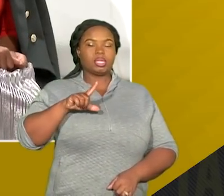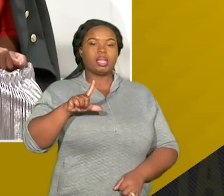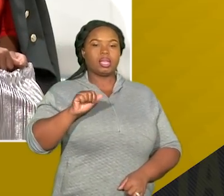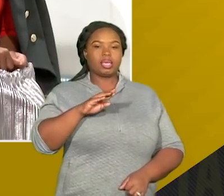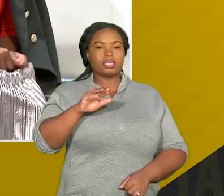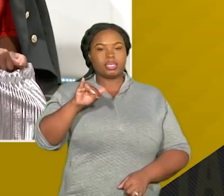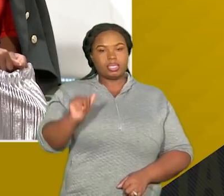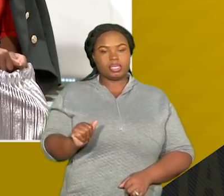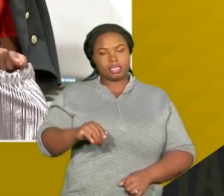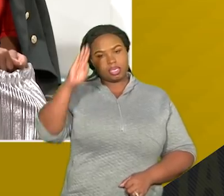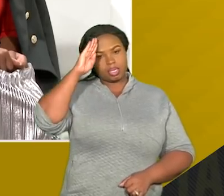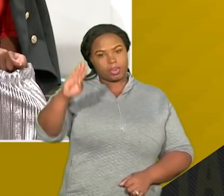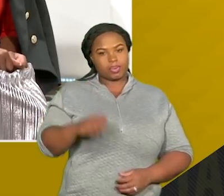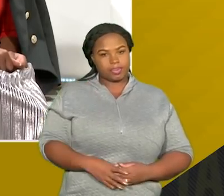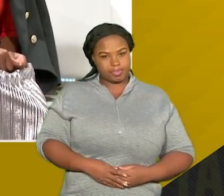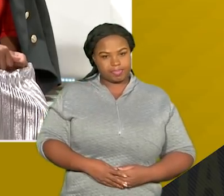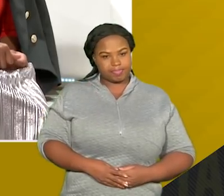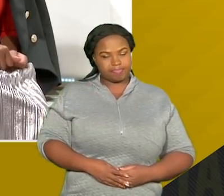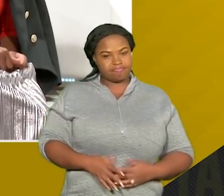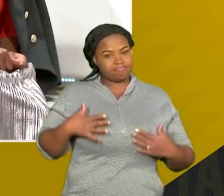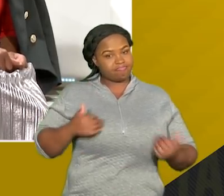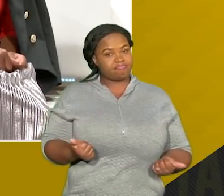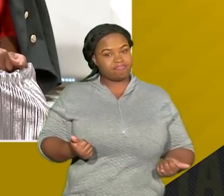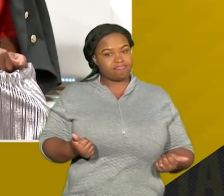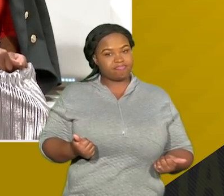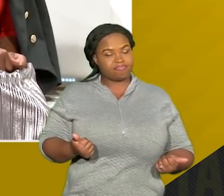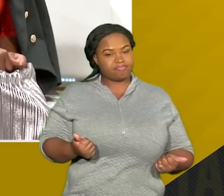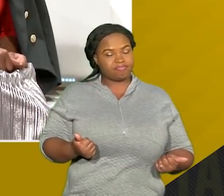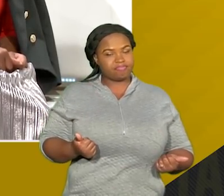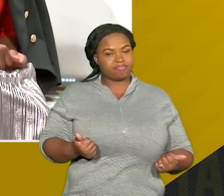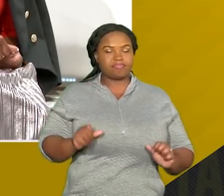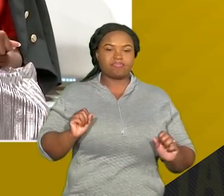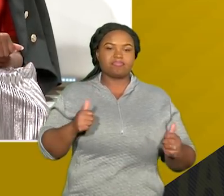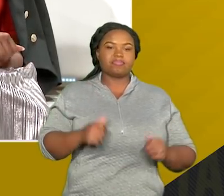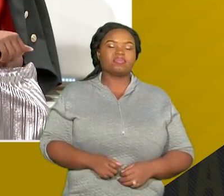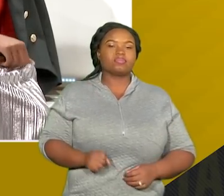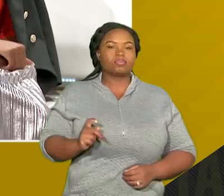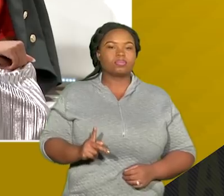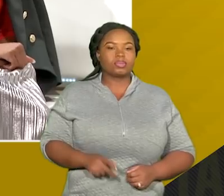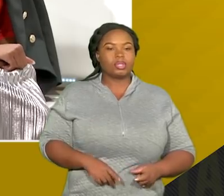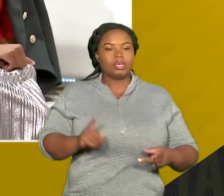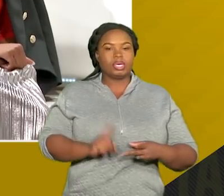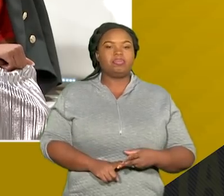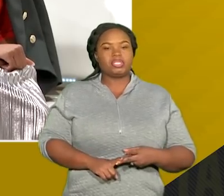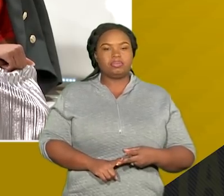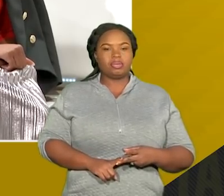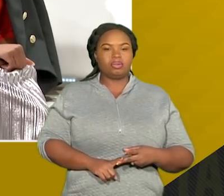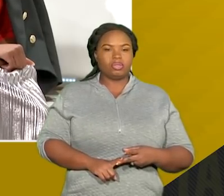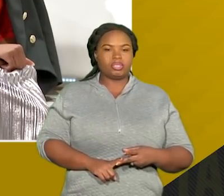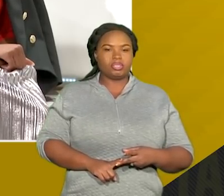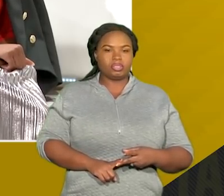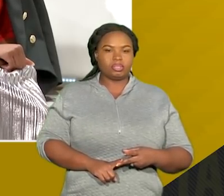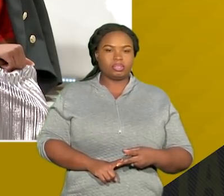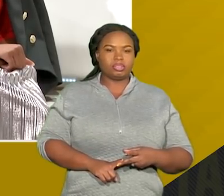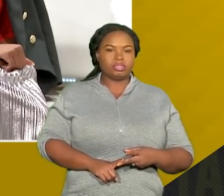State. Dumela, Papa. Dumela, Ma. Le kae, Papa? Kedena kae, Ma. Re gona. Aw re botsa taba ya go.